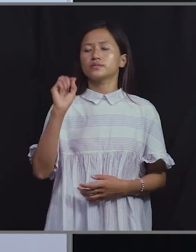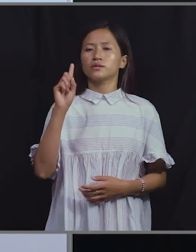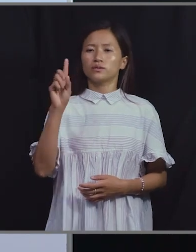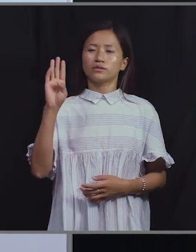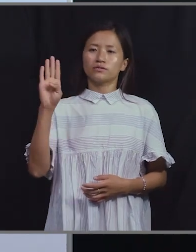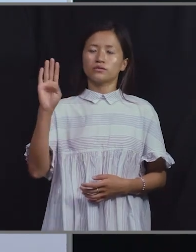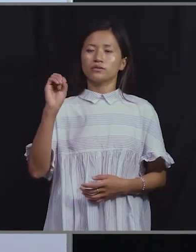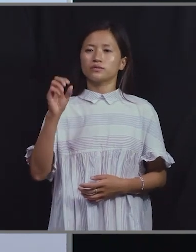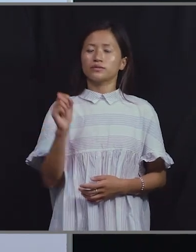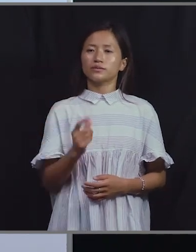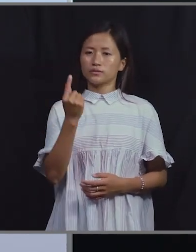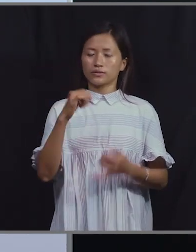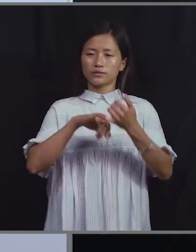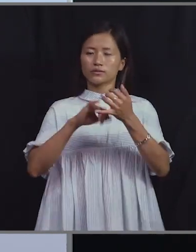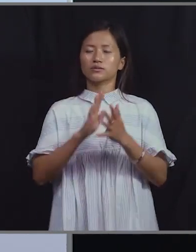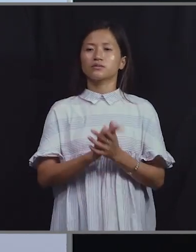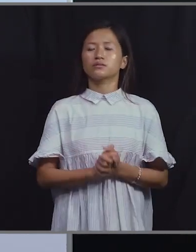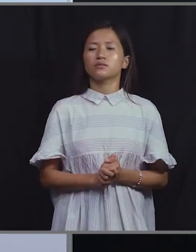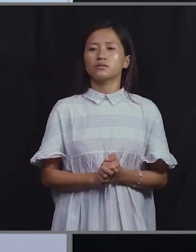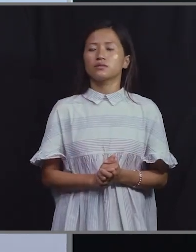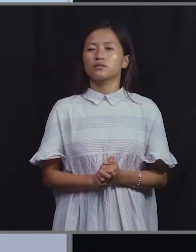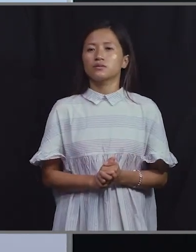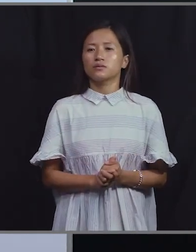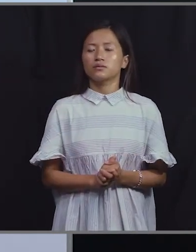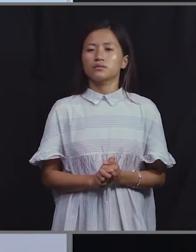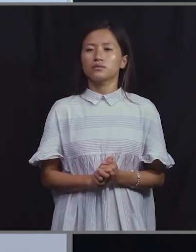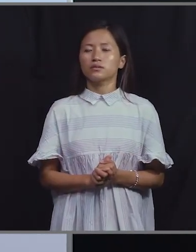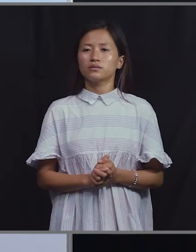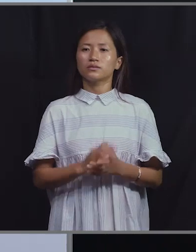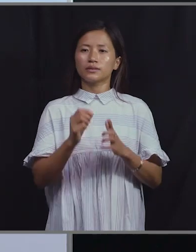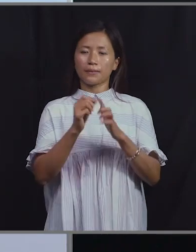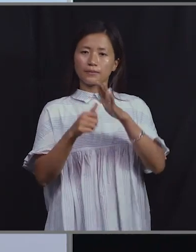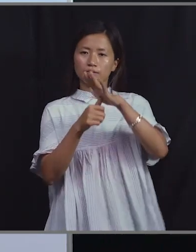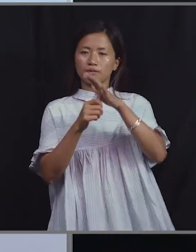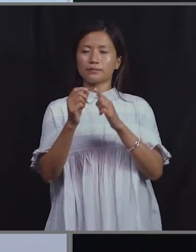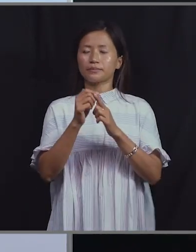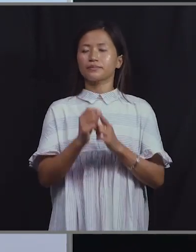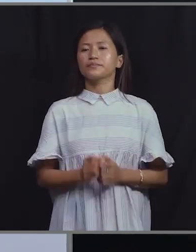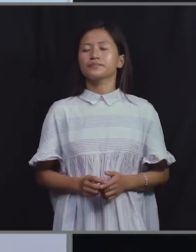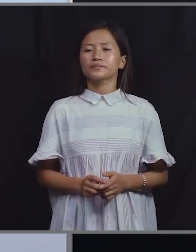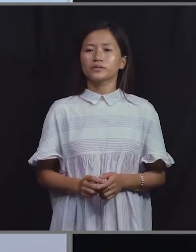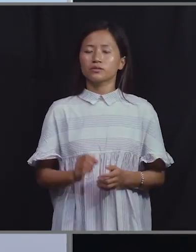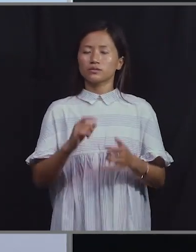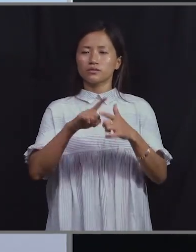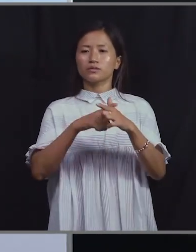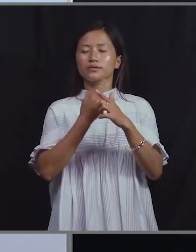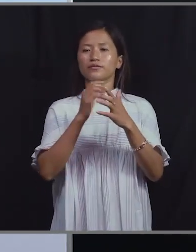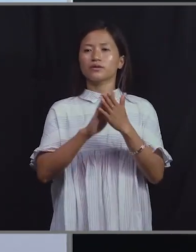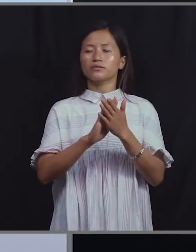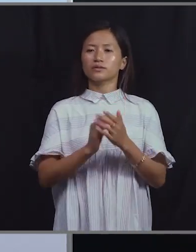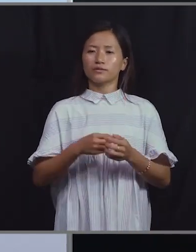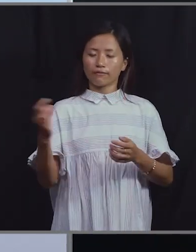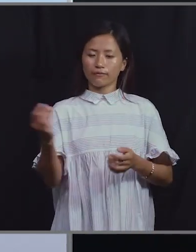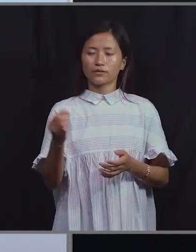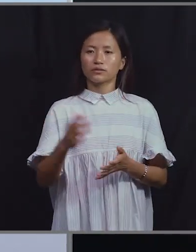the United States. During this time, this president of US, that is John F. Kennedy, he acted